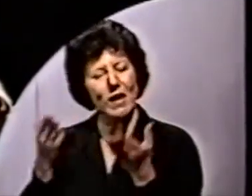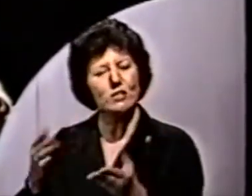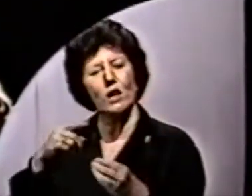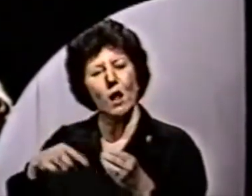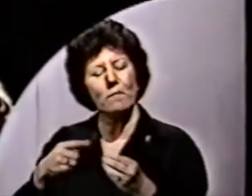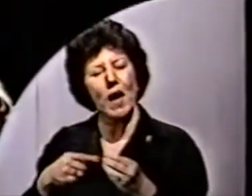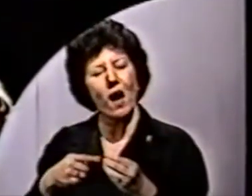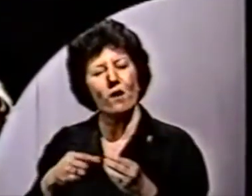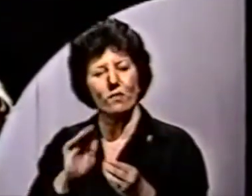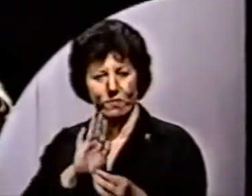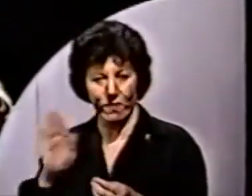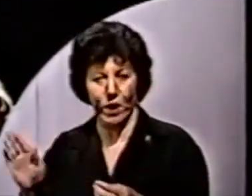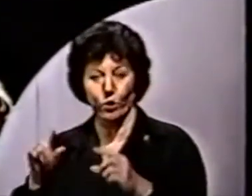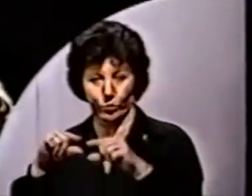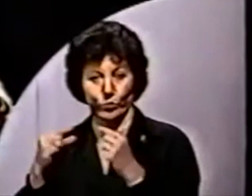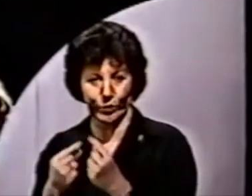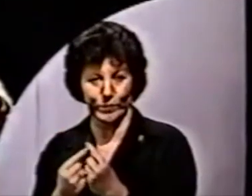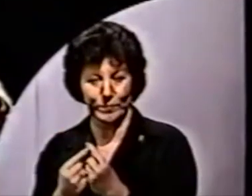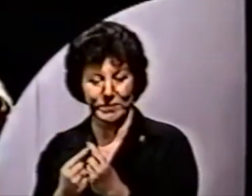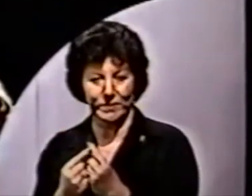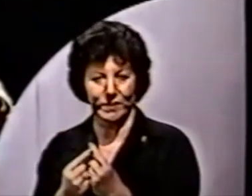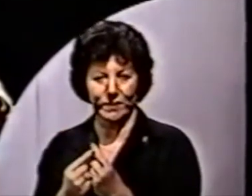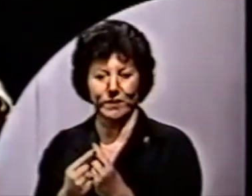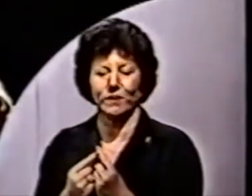groups are all about. I'll start with you, Kevin.